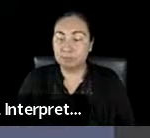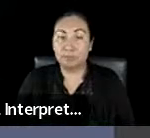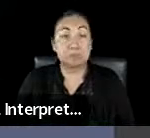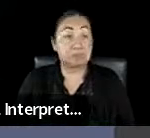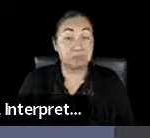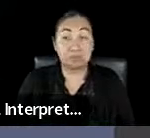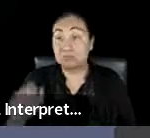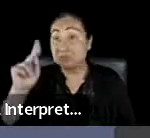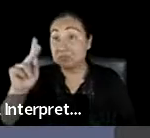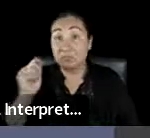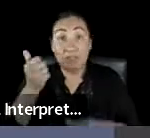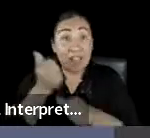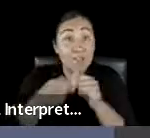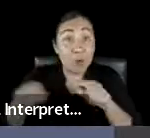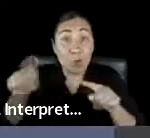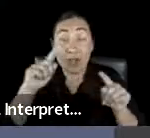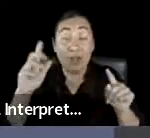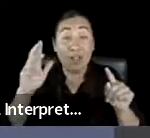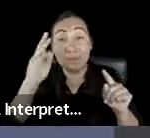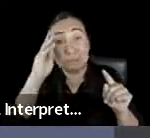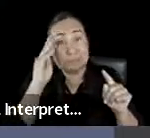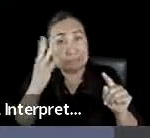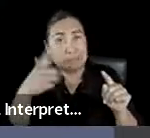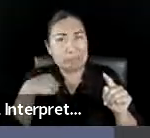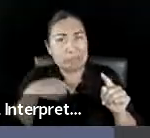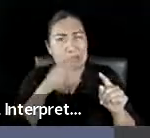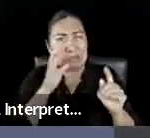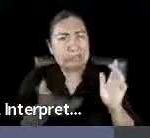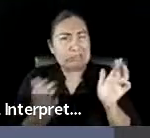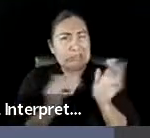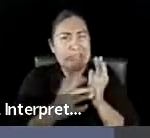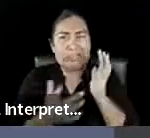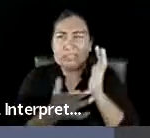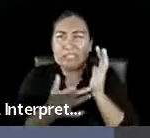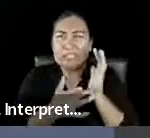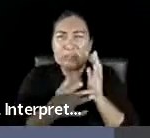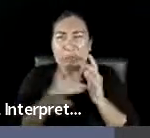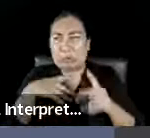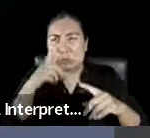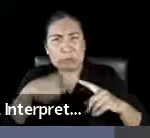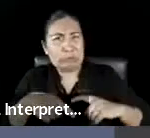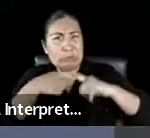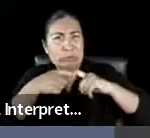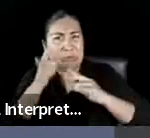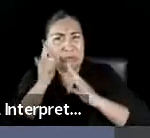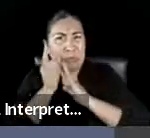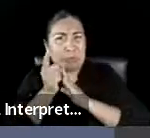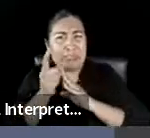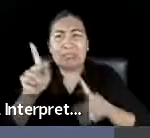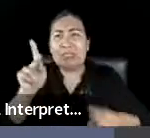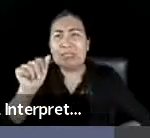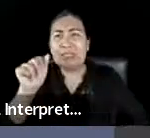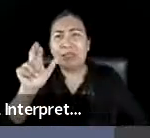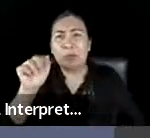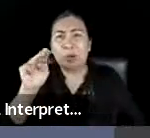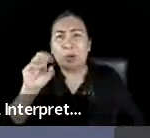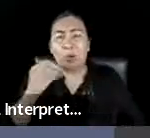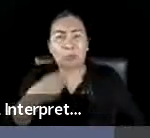All right, and everybody out there, we will, again, technical issues, pause 1 second, and Karamo and I will be right